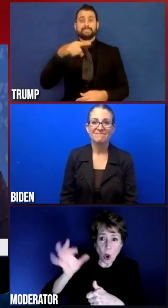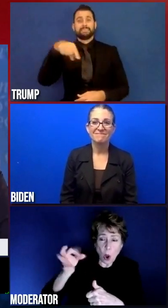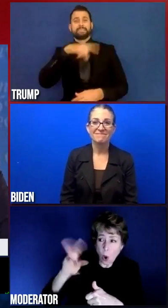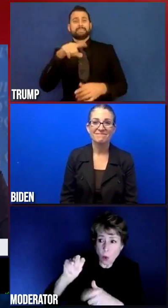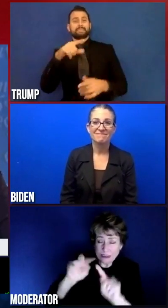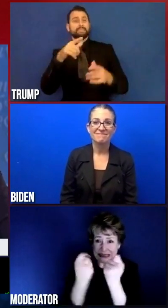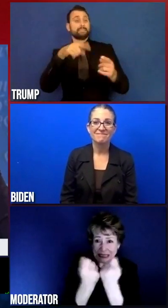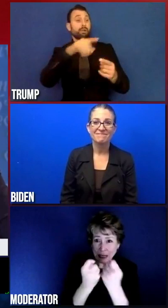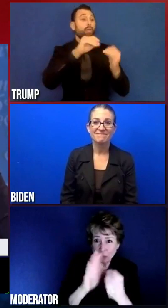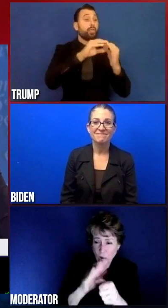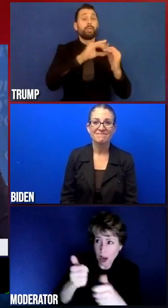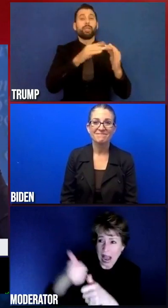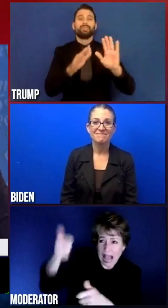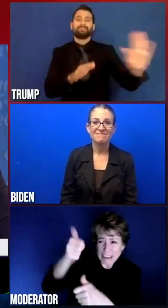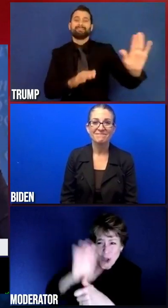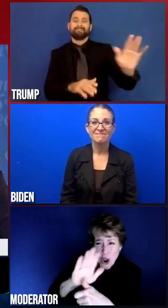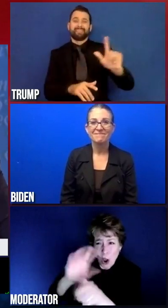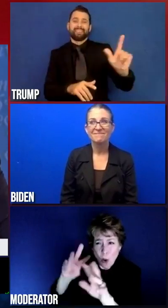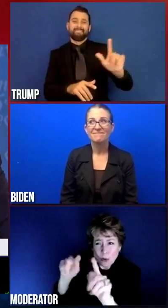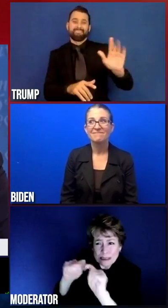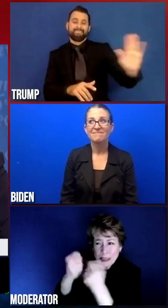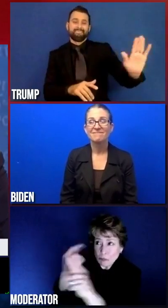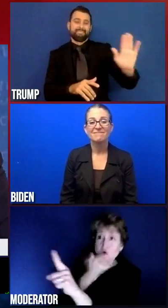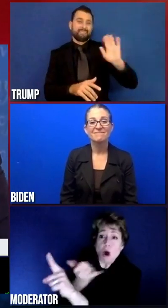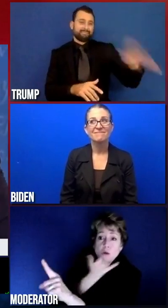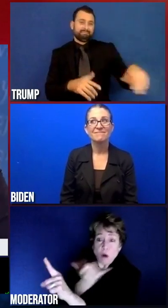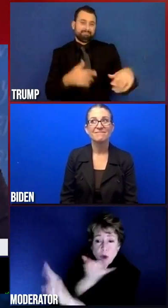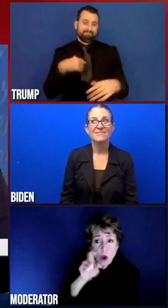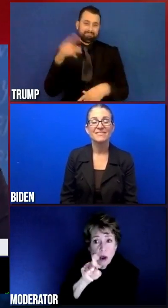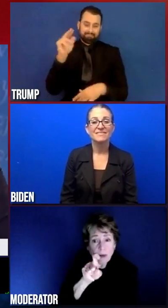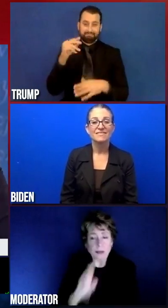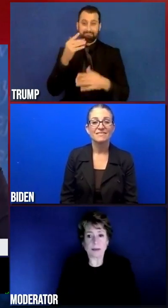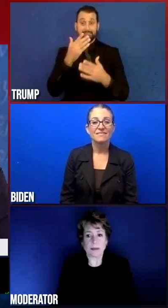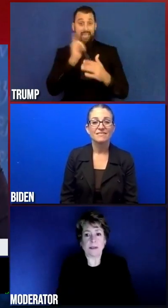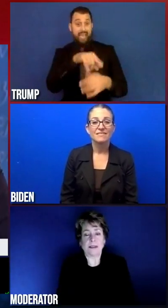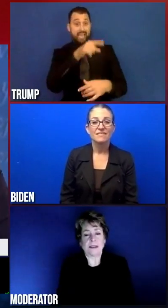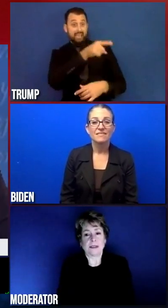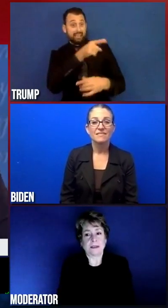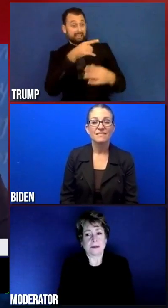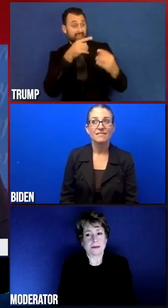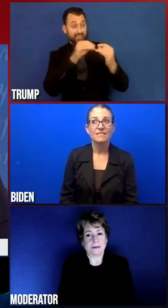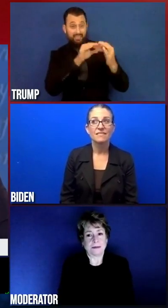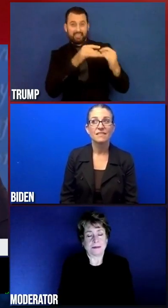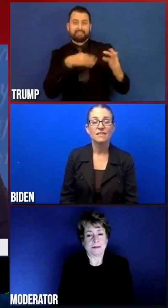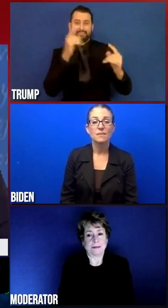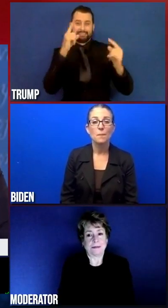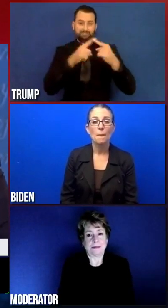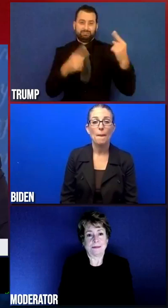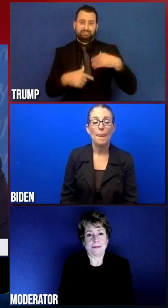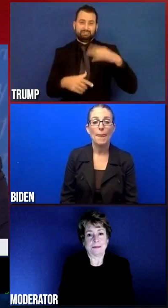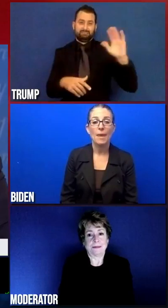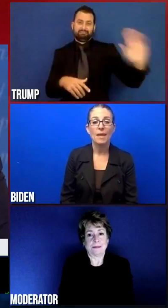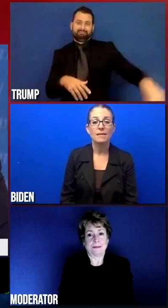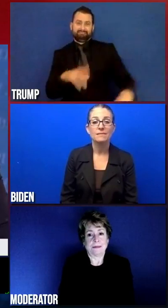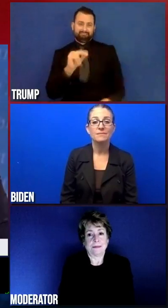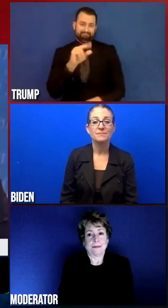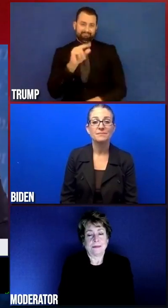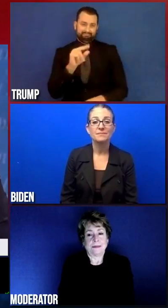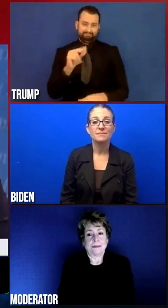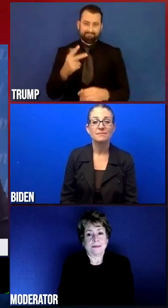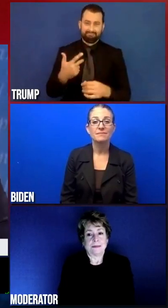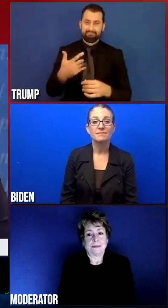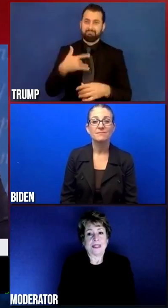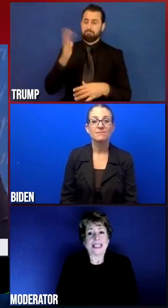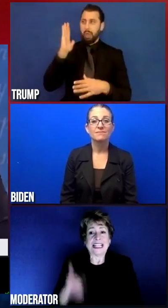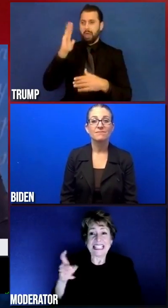of them. And he didn't say that. He said it could be there, but it could also be much sooner. I had him in my office 2 days ago. He talked about the summer, sir, before it's generally